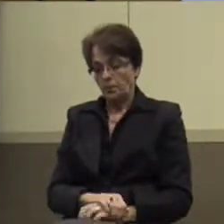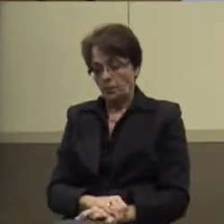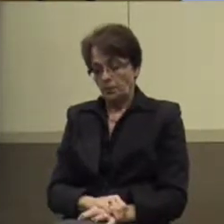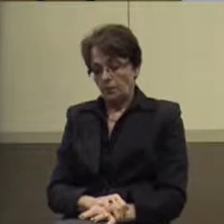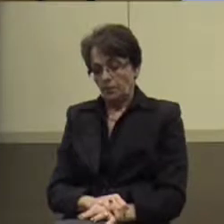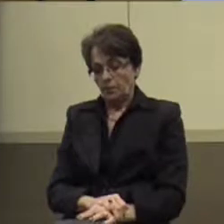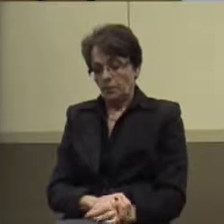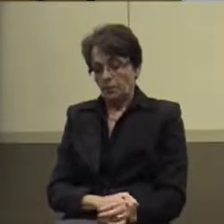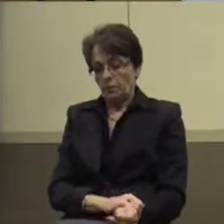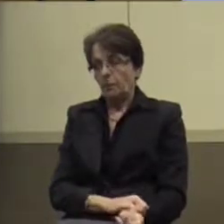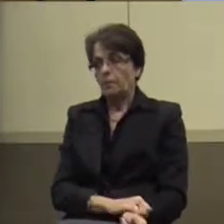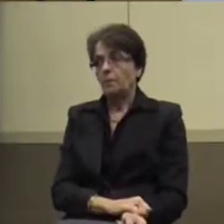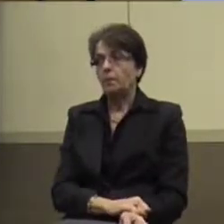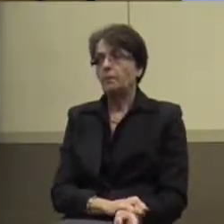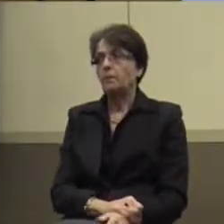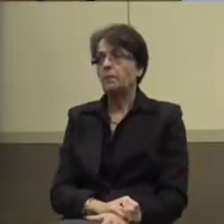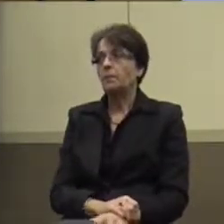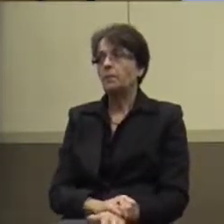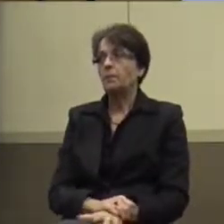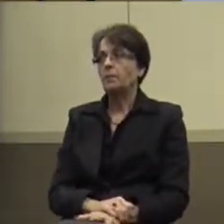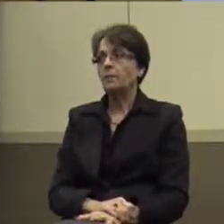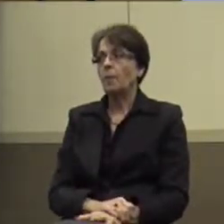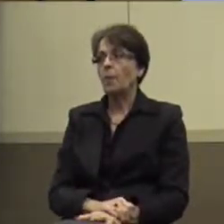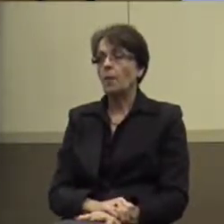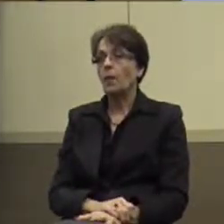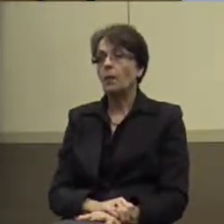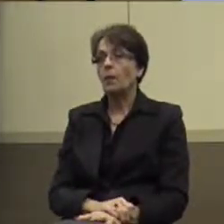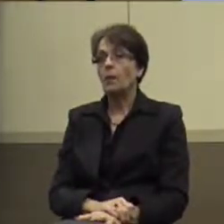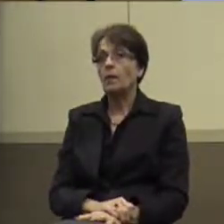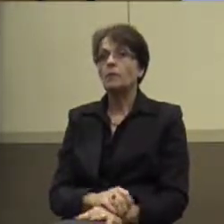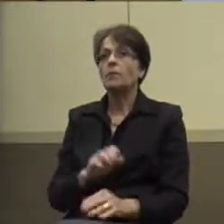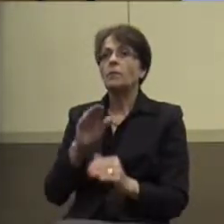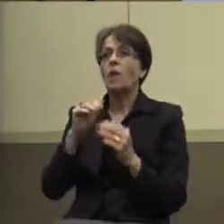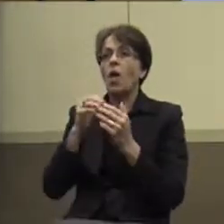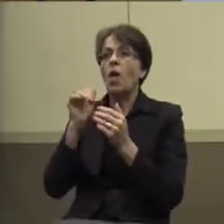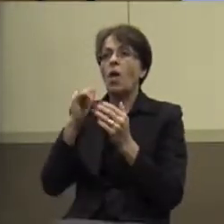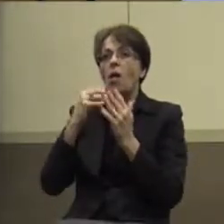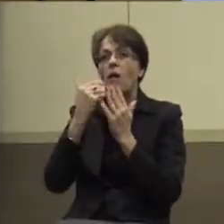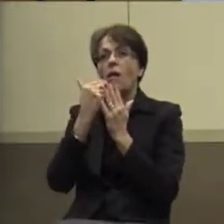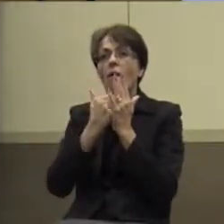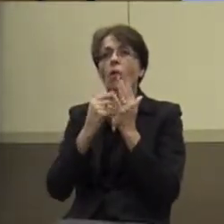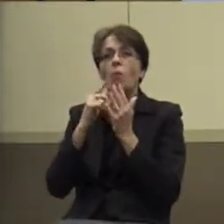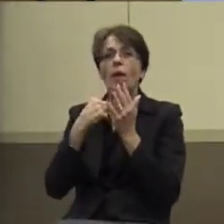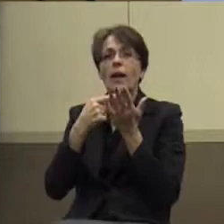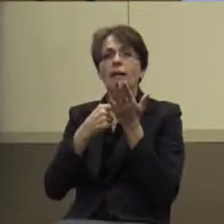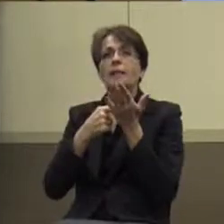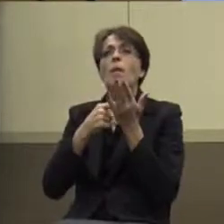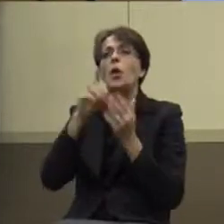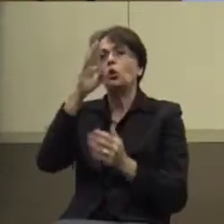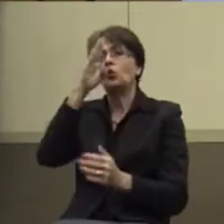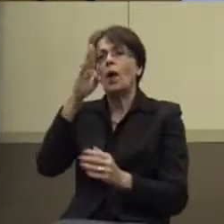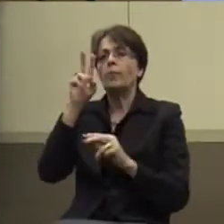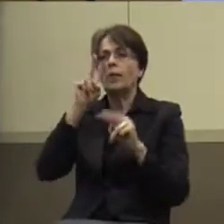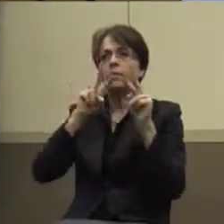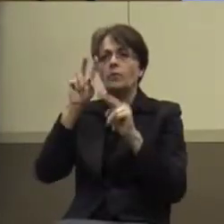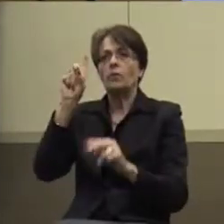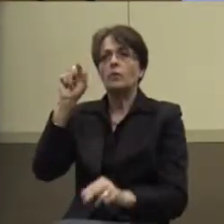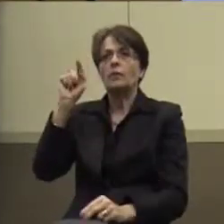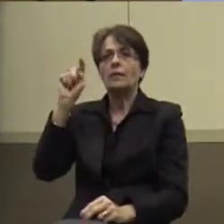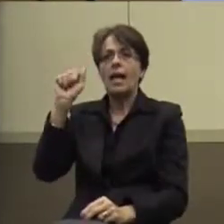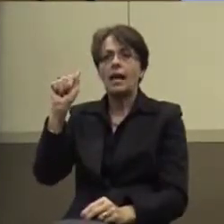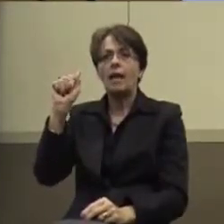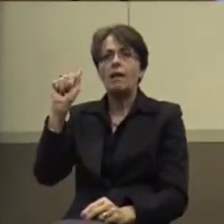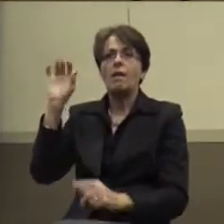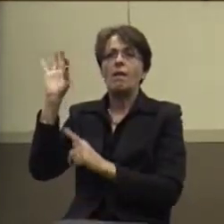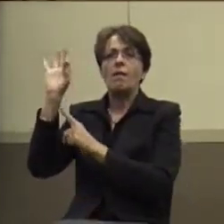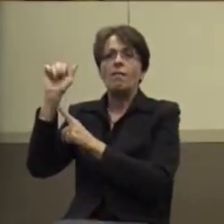Okay. Yeah, all the things I talked about there was the direct observational data, the FAST information,